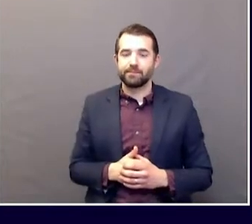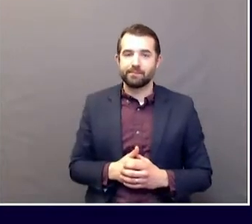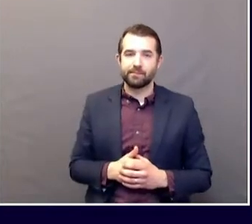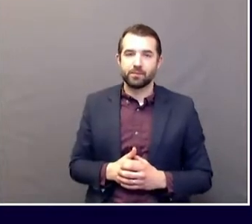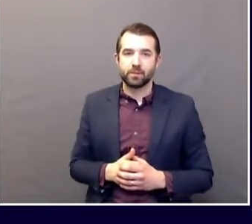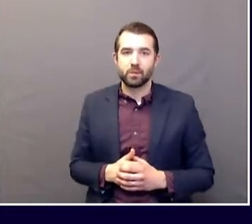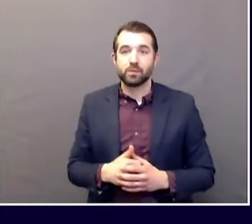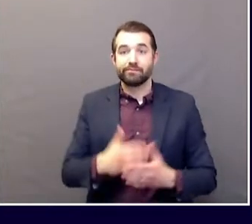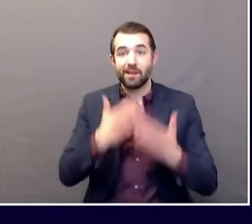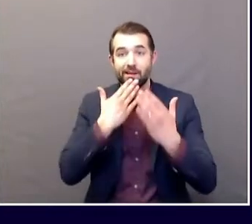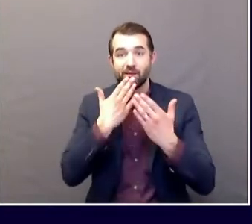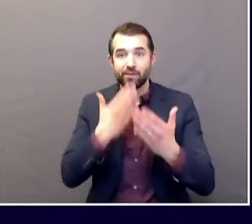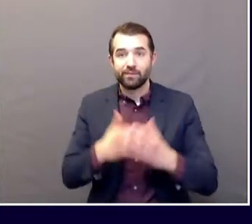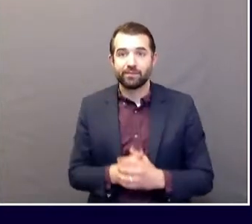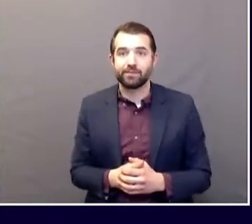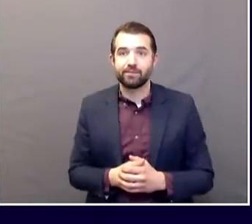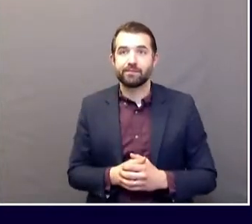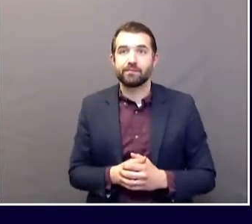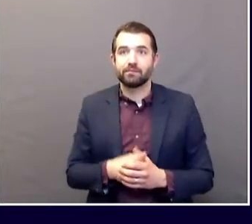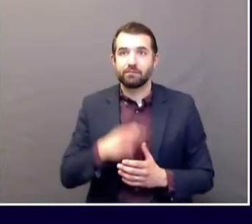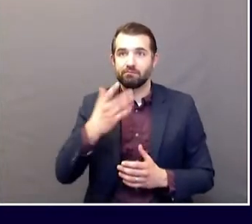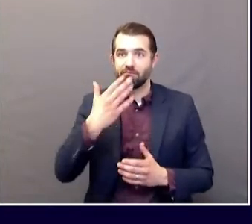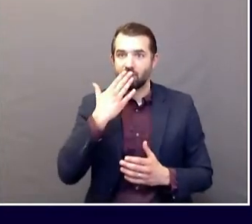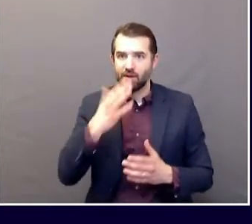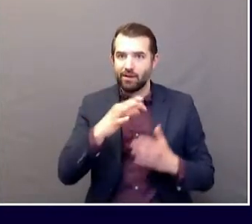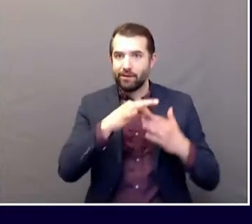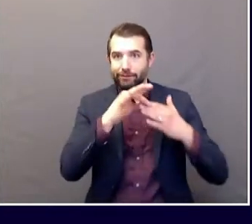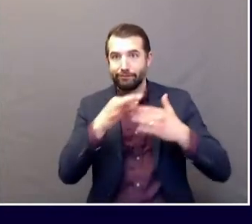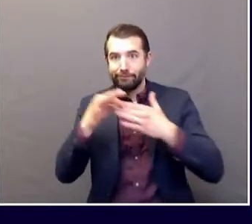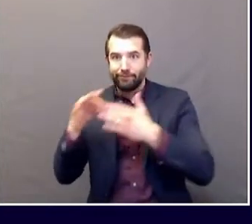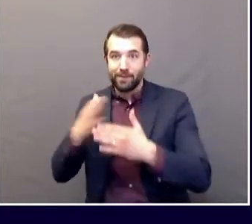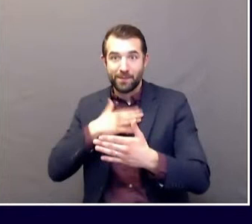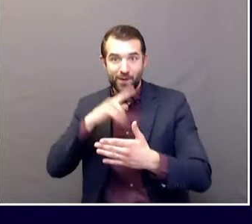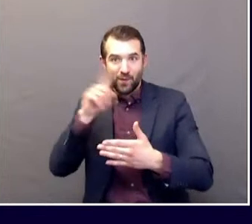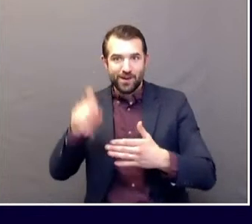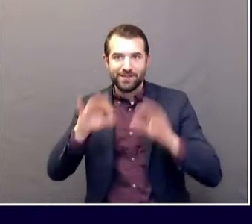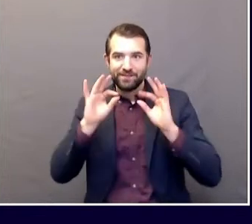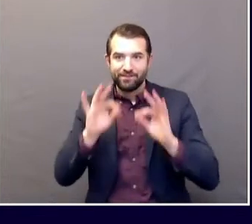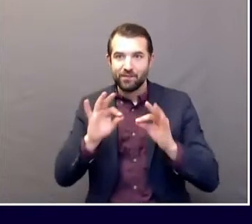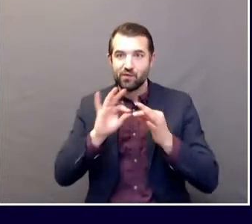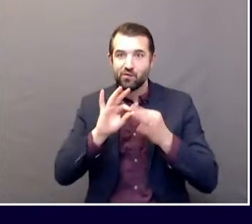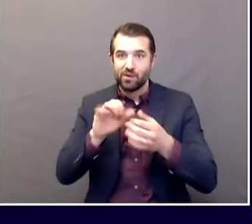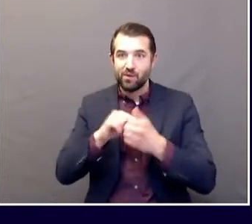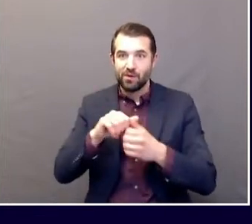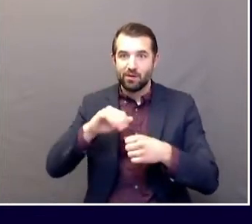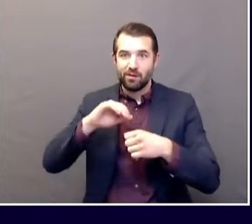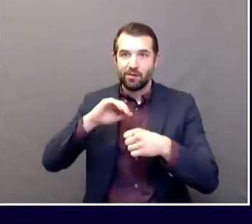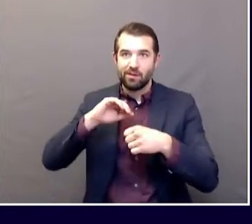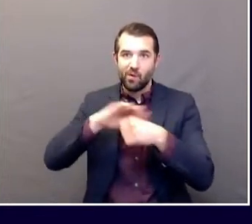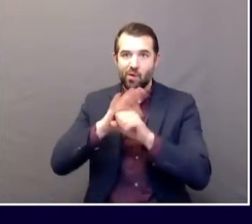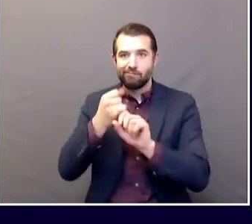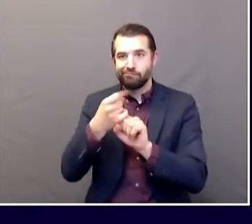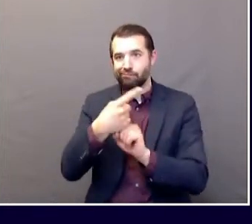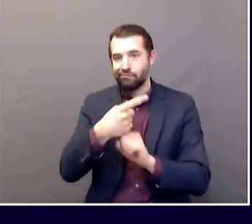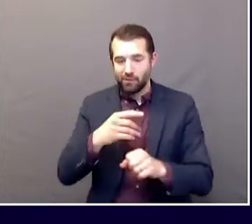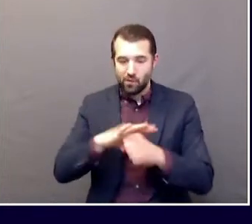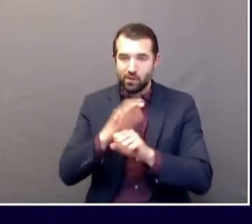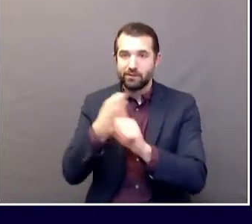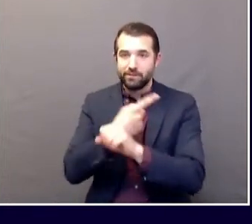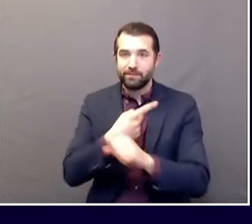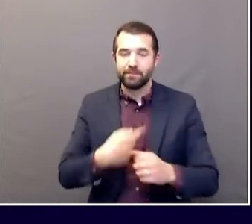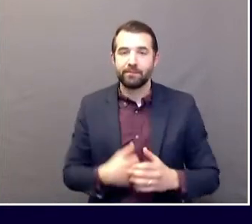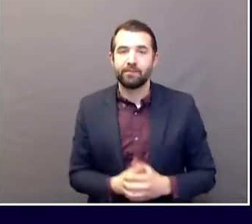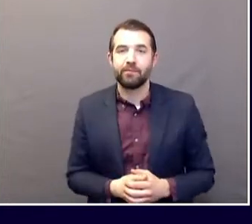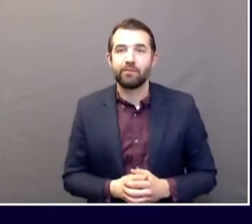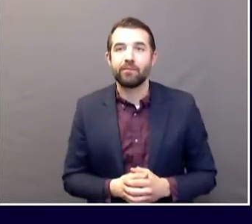Thank you. And that kind of leads into what I was going to ask about with the variants. When someone tests positive for one of the variants,